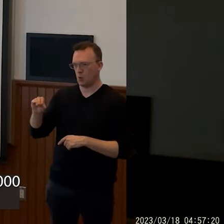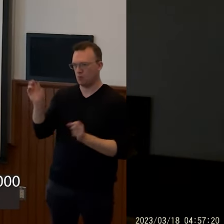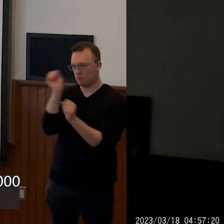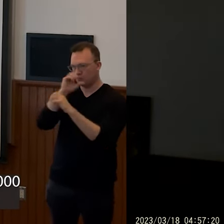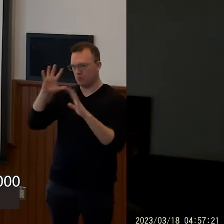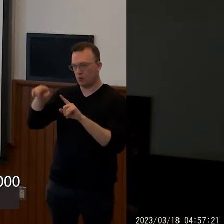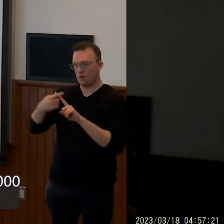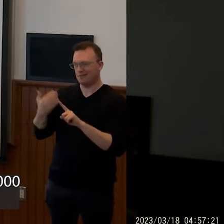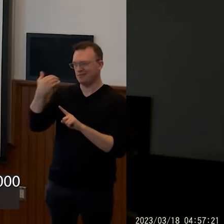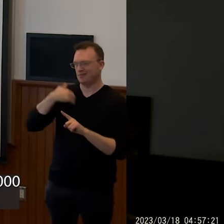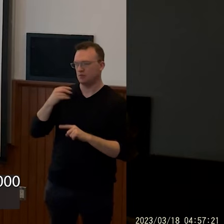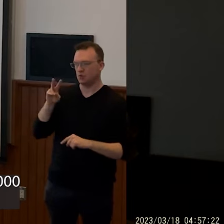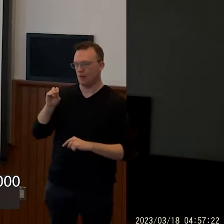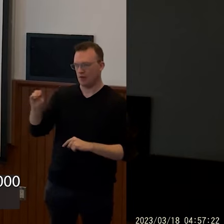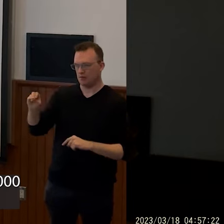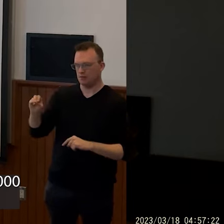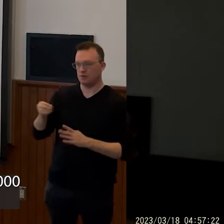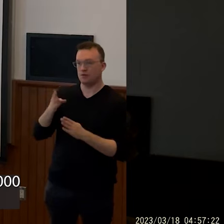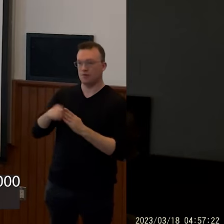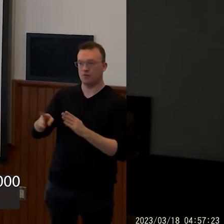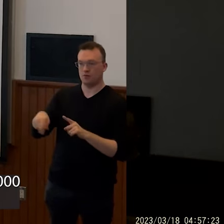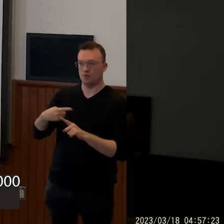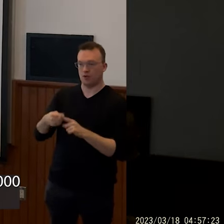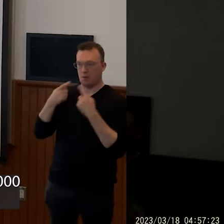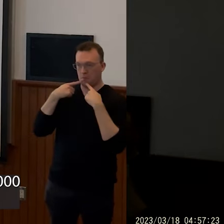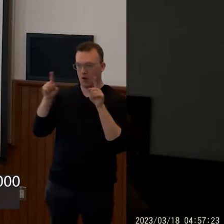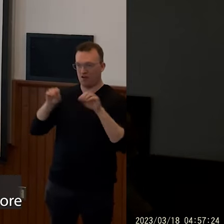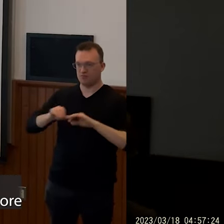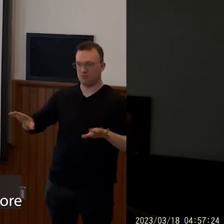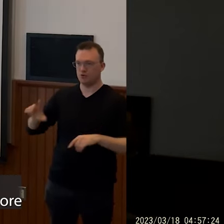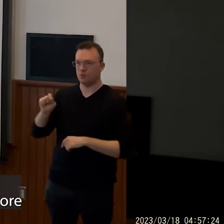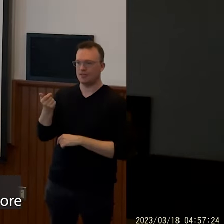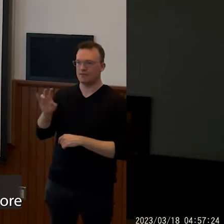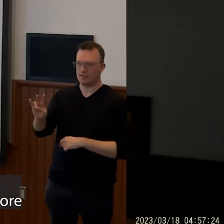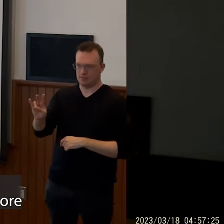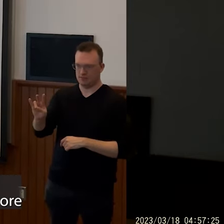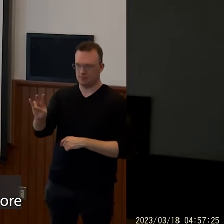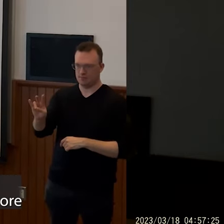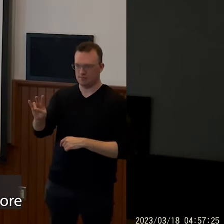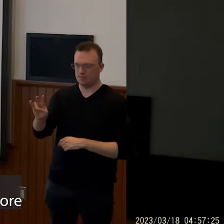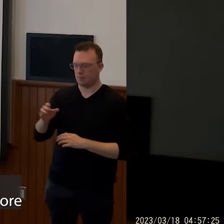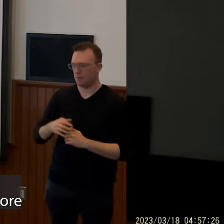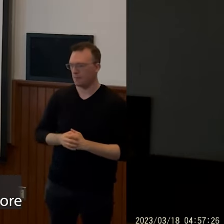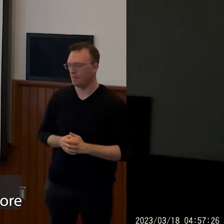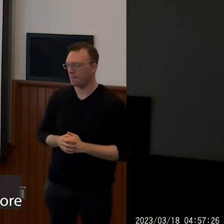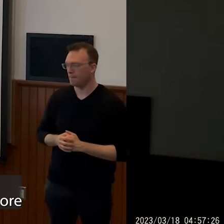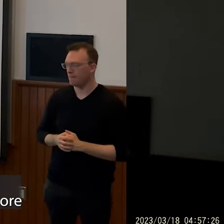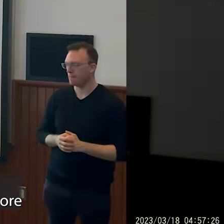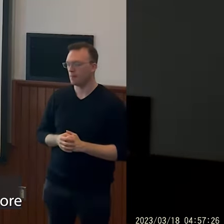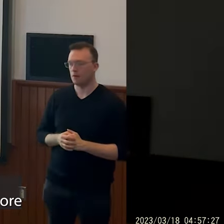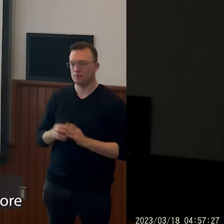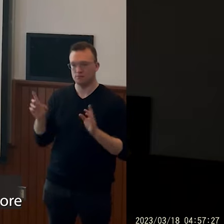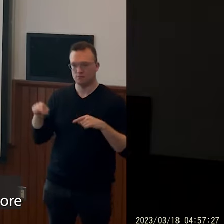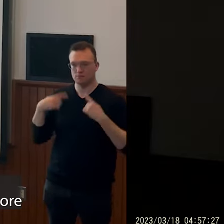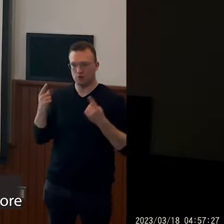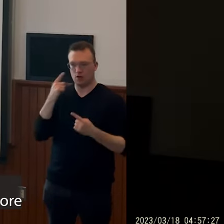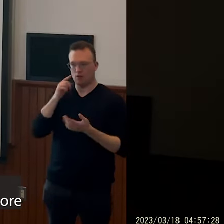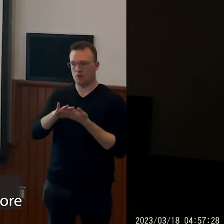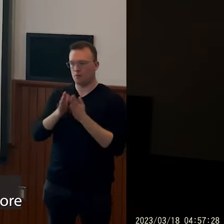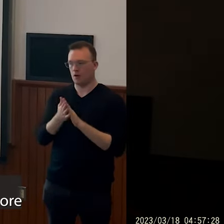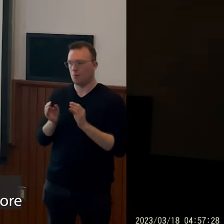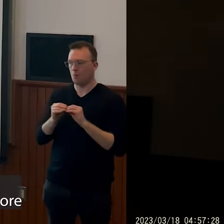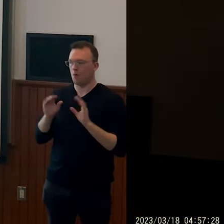in 2000. I didn't get to finish the release the film until 2017. And after that, I thought that I should become a